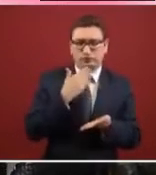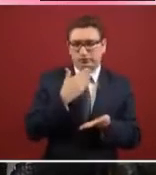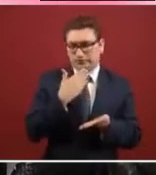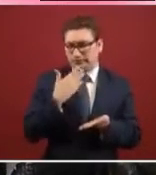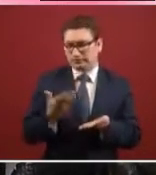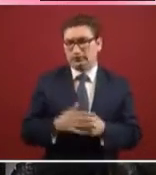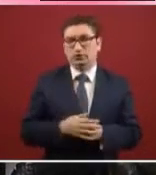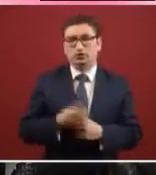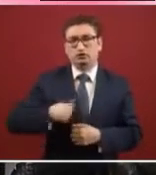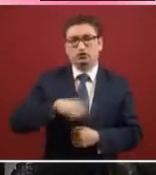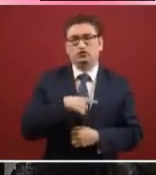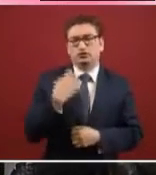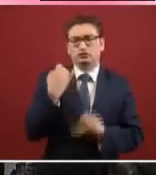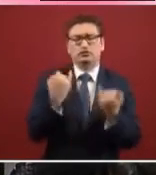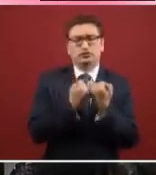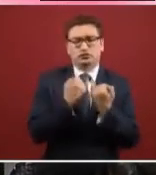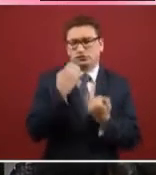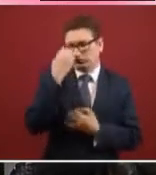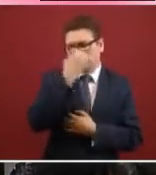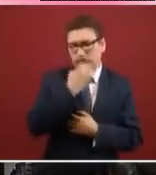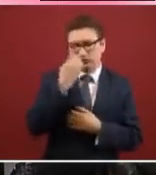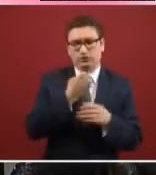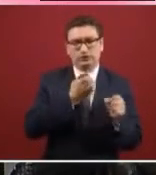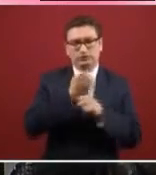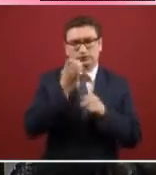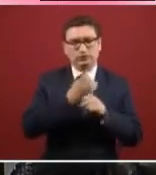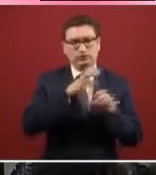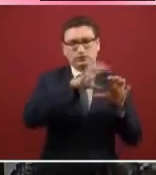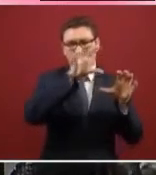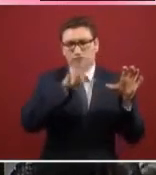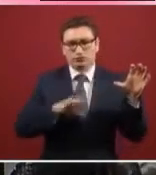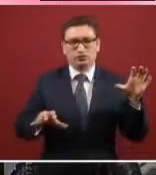the price, the final price and the original price.